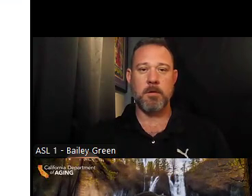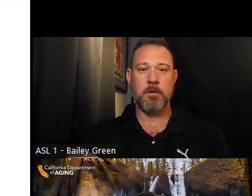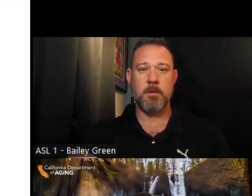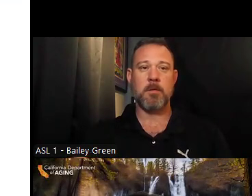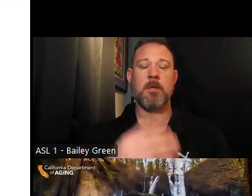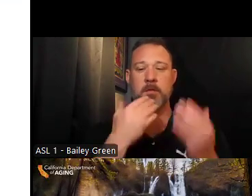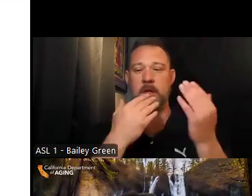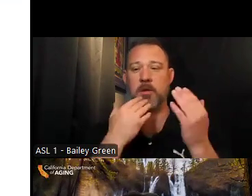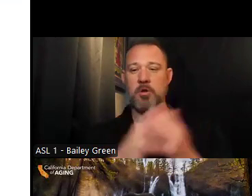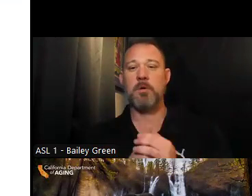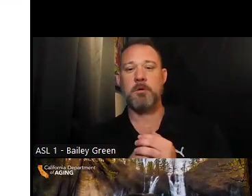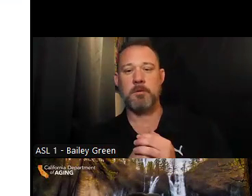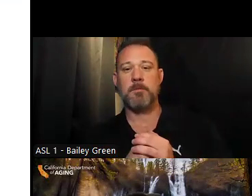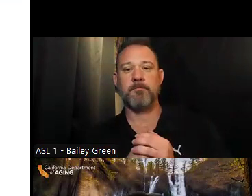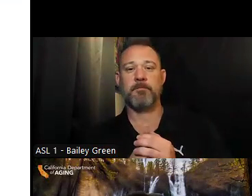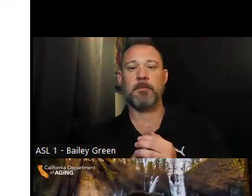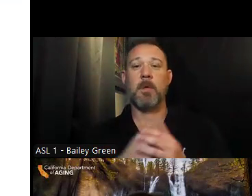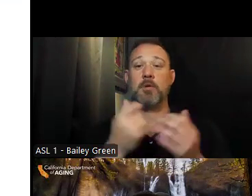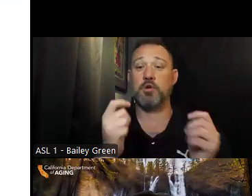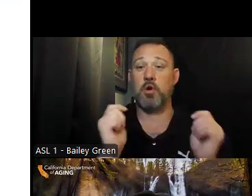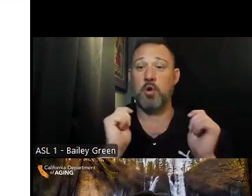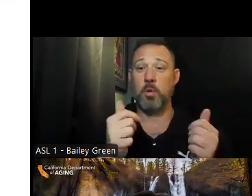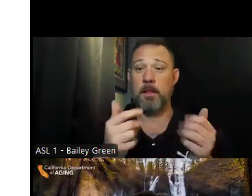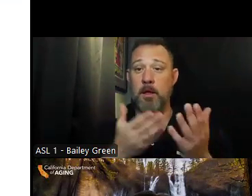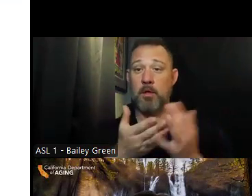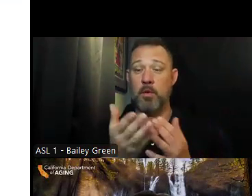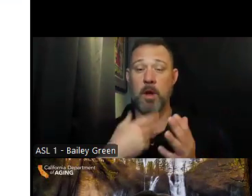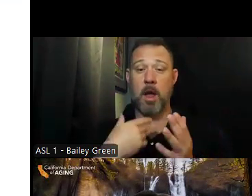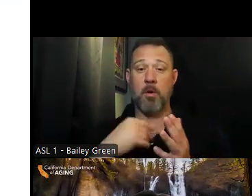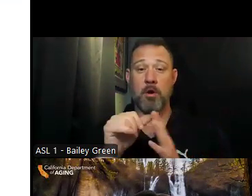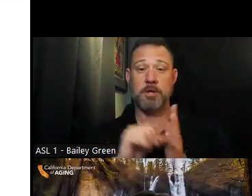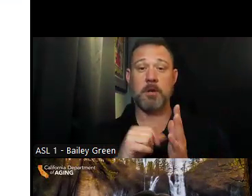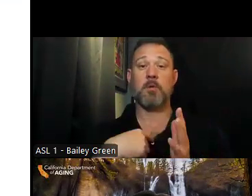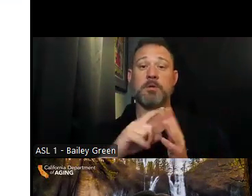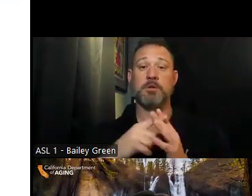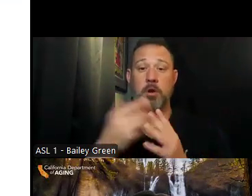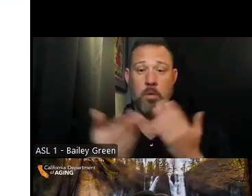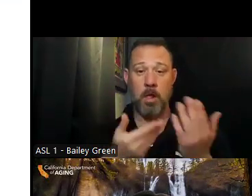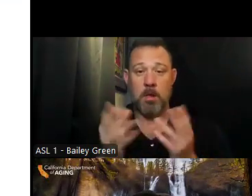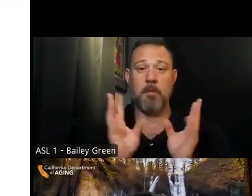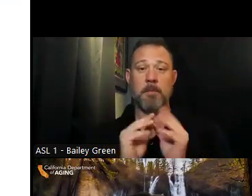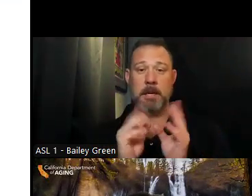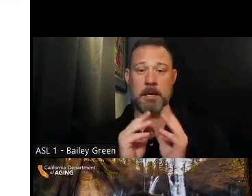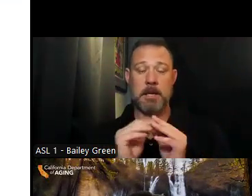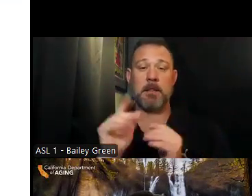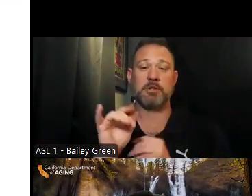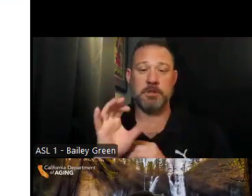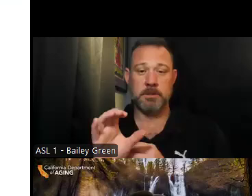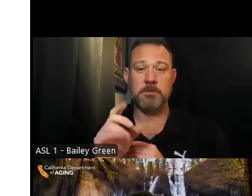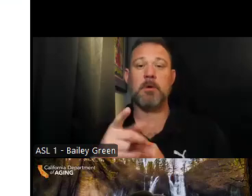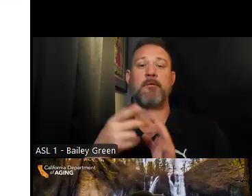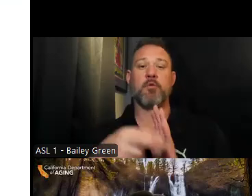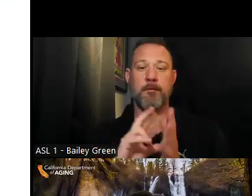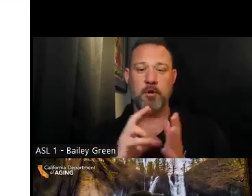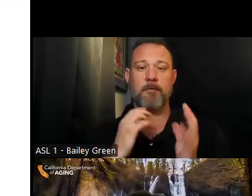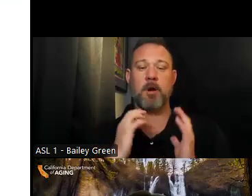Next slide. Thank you. Let's quickly walk through today's agenda. We started with welcome and meeting logistics, followed by a review of our